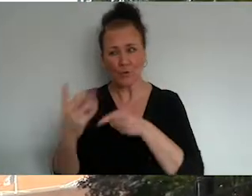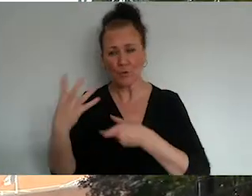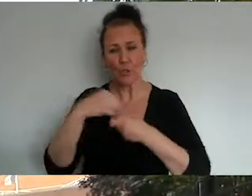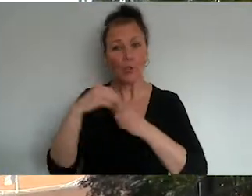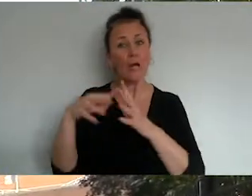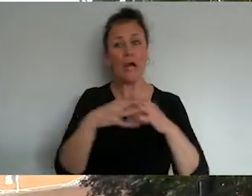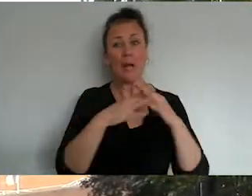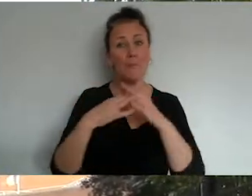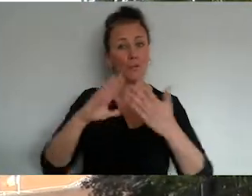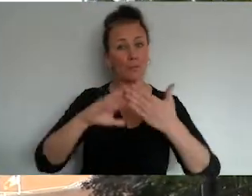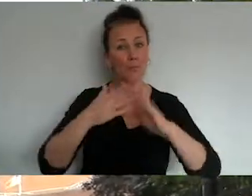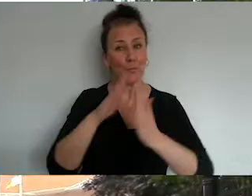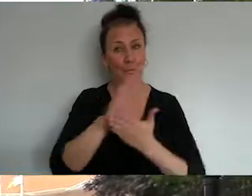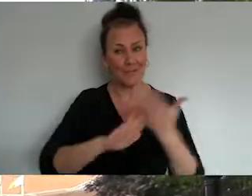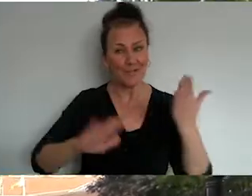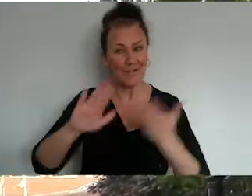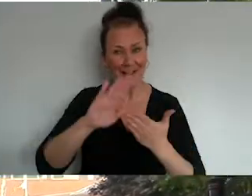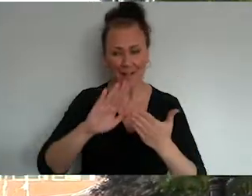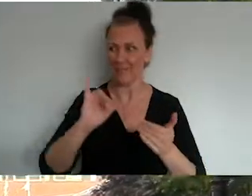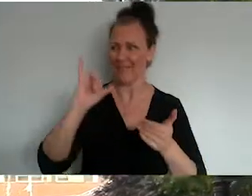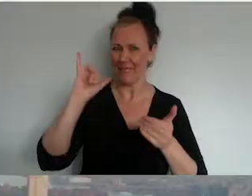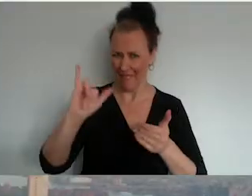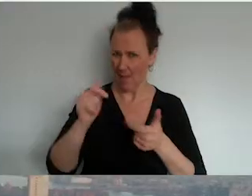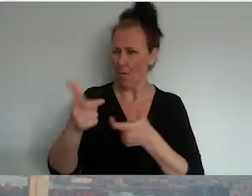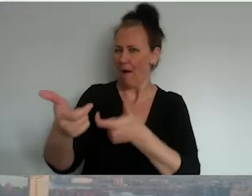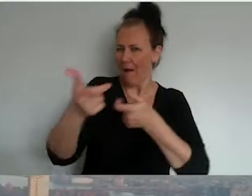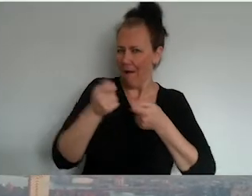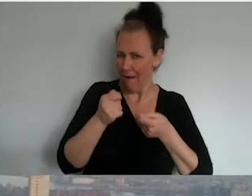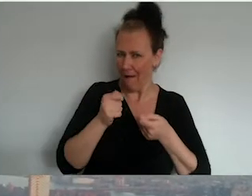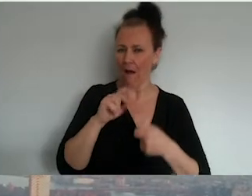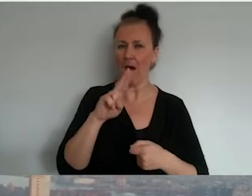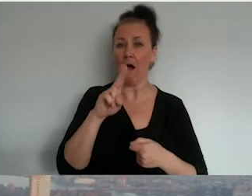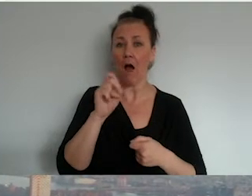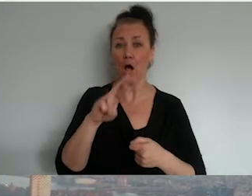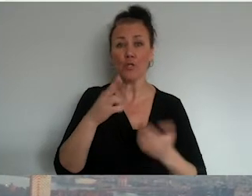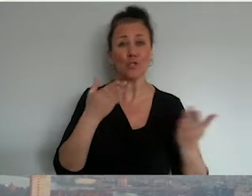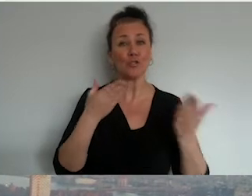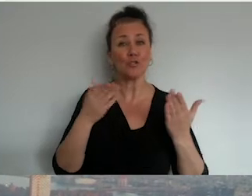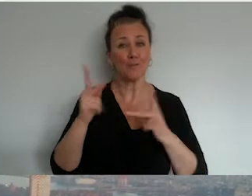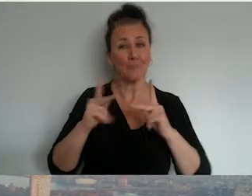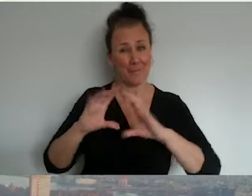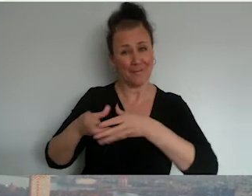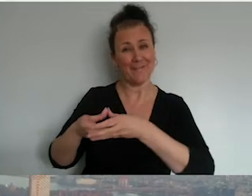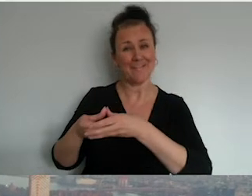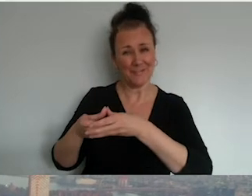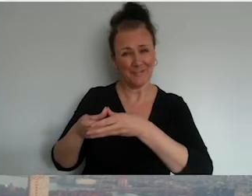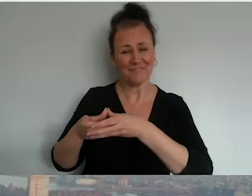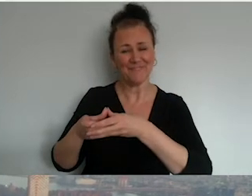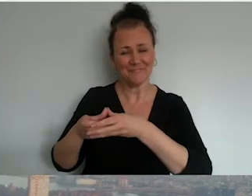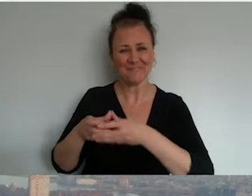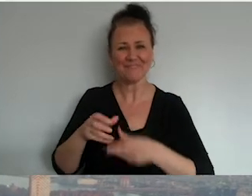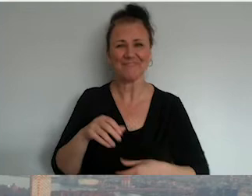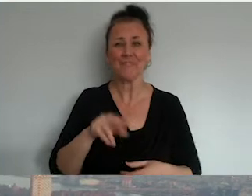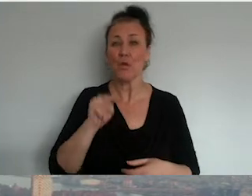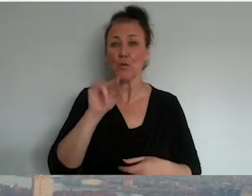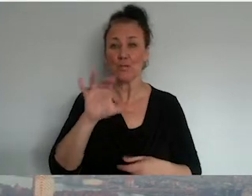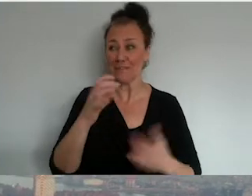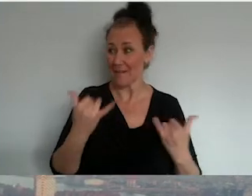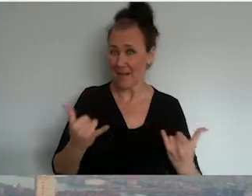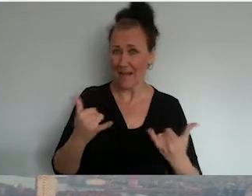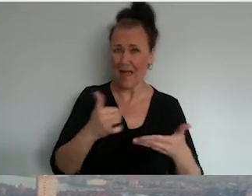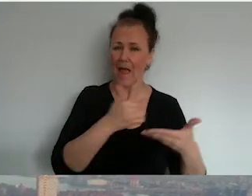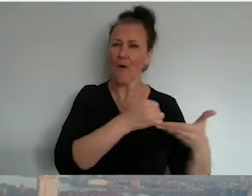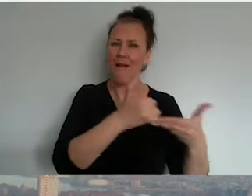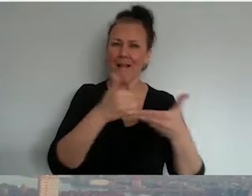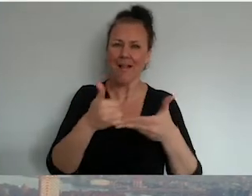populations. And TC is also indelibly New York City, where we are helping schools transition to online